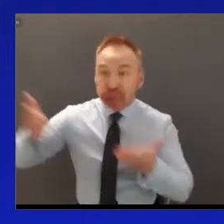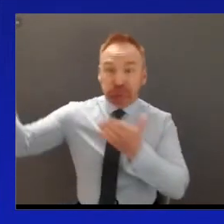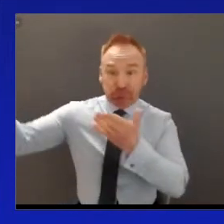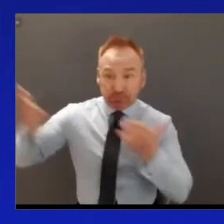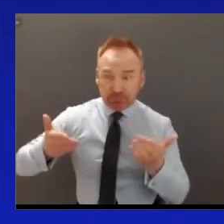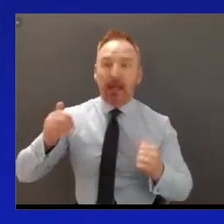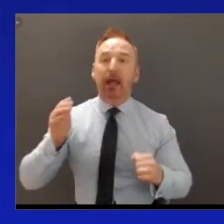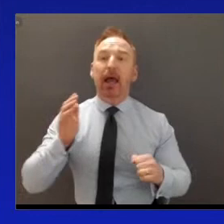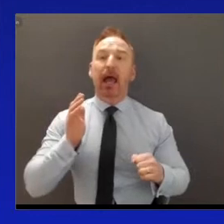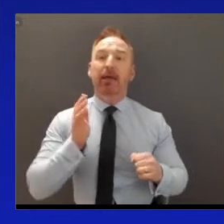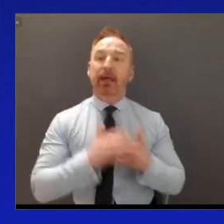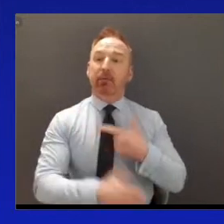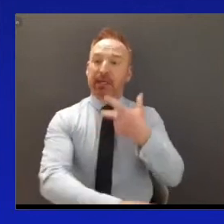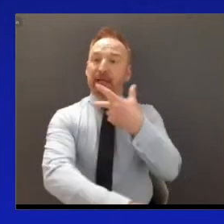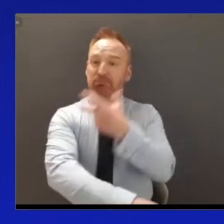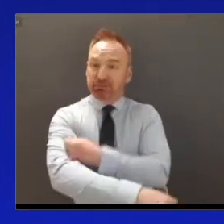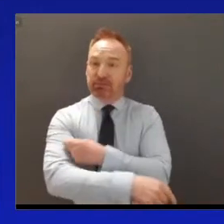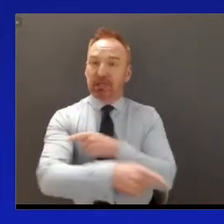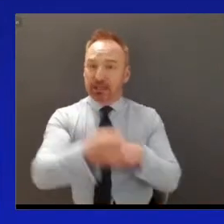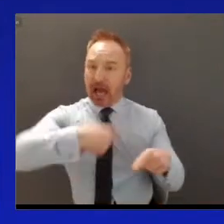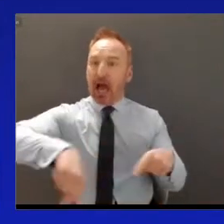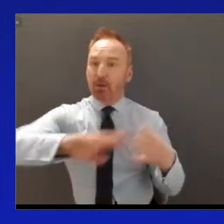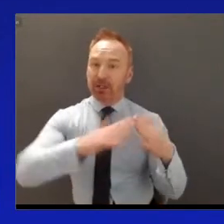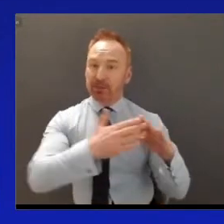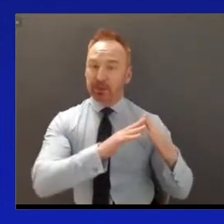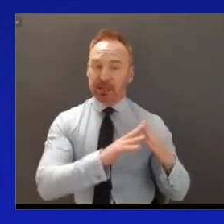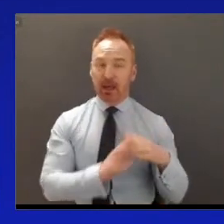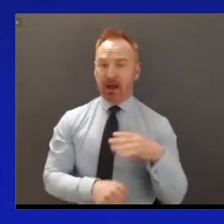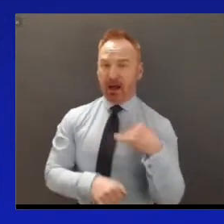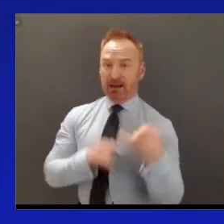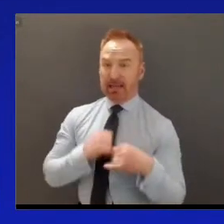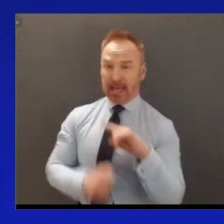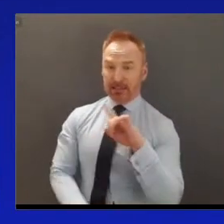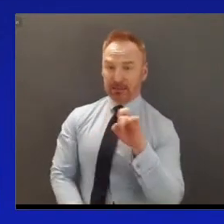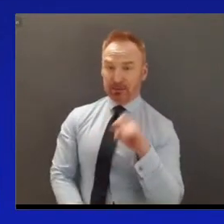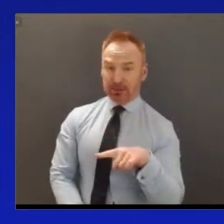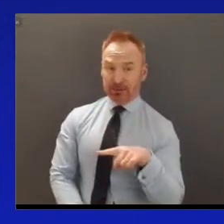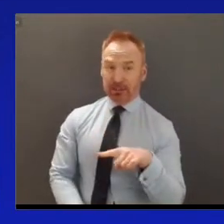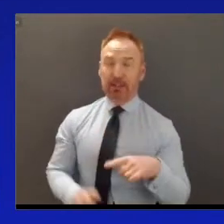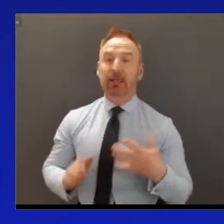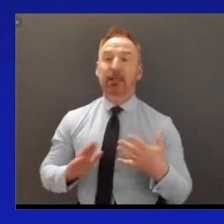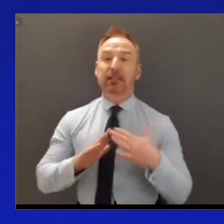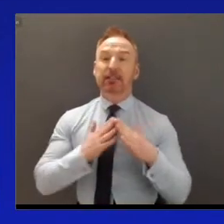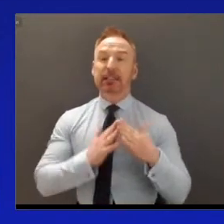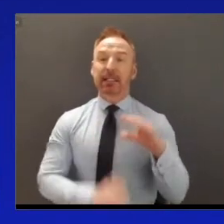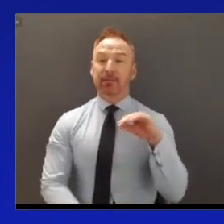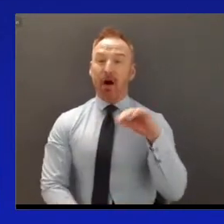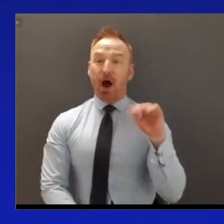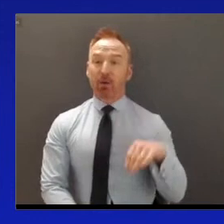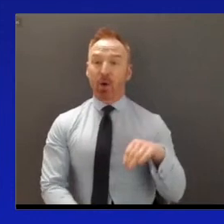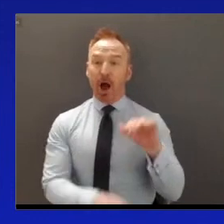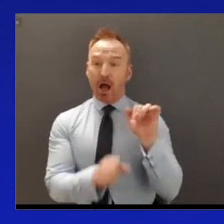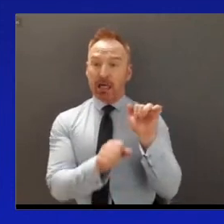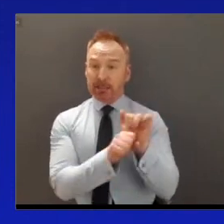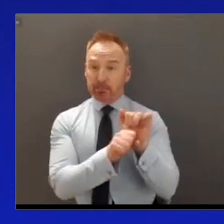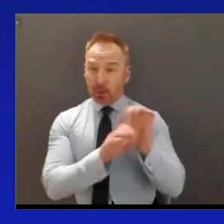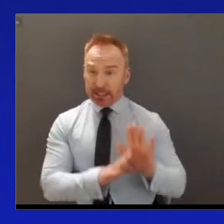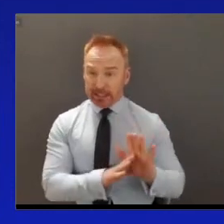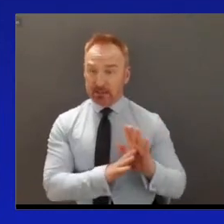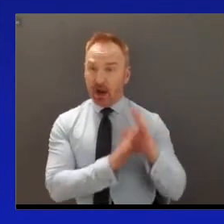to immunize our community. Okay. And one last question: are we tracking City of Ottawa employees who possibly could be traveling outside the